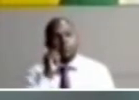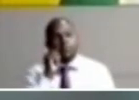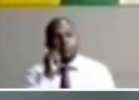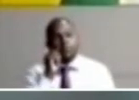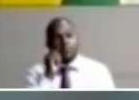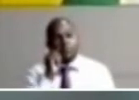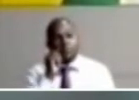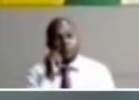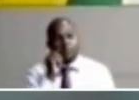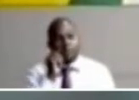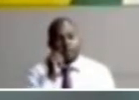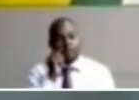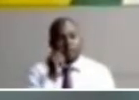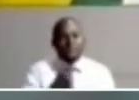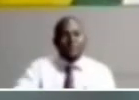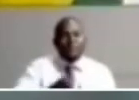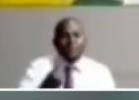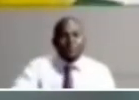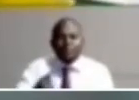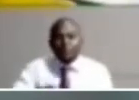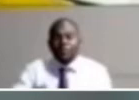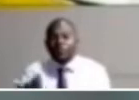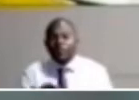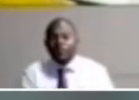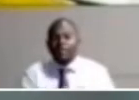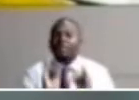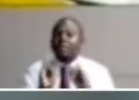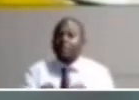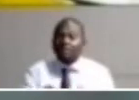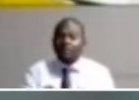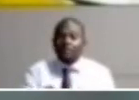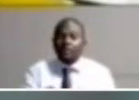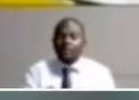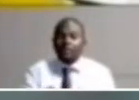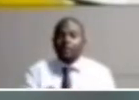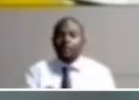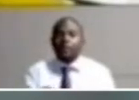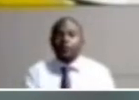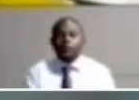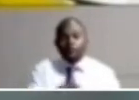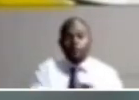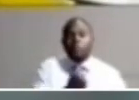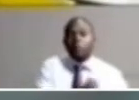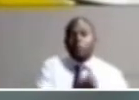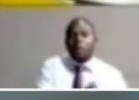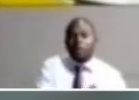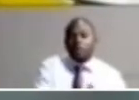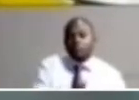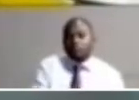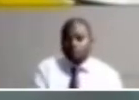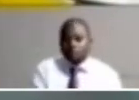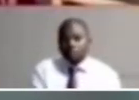in the mizigos, wherever they are staying, and then coming to work.